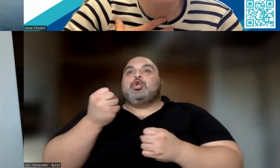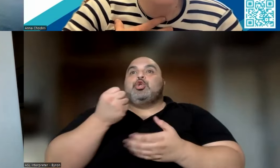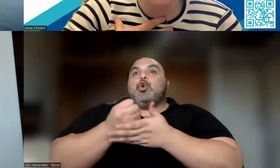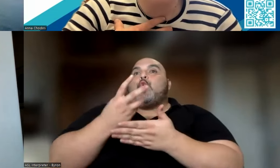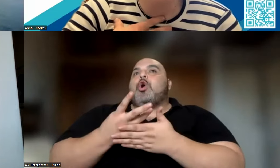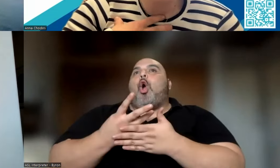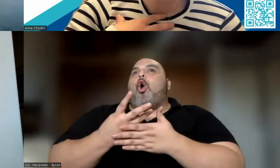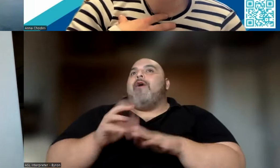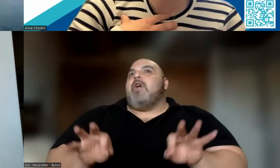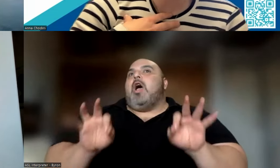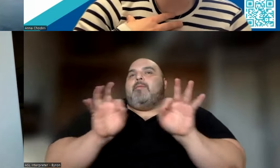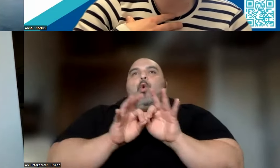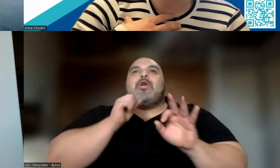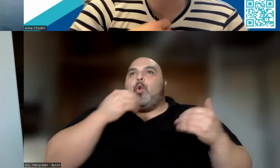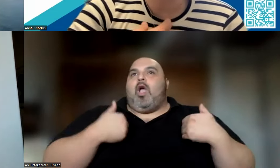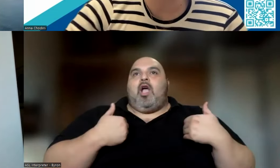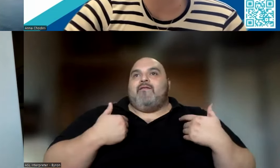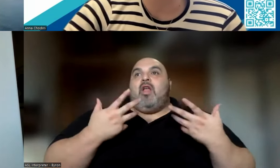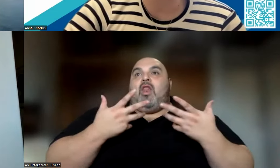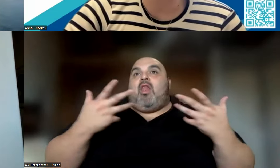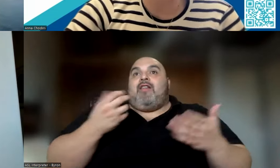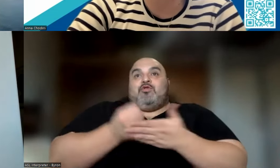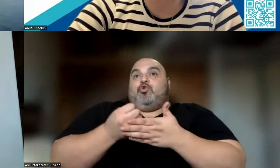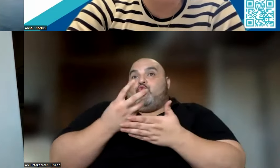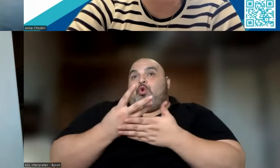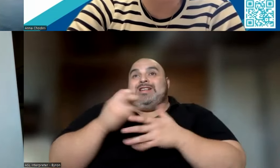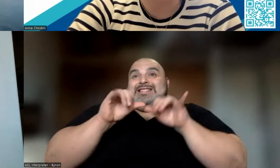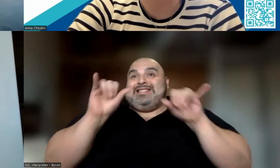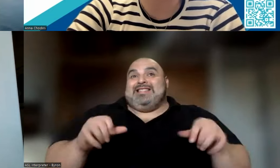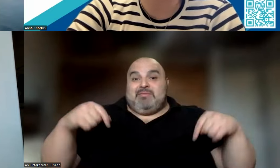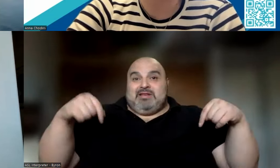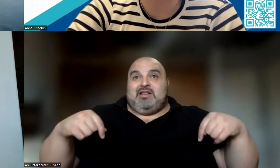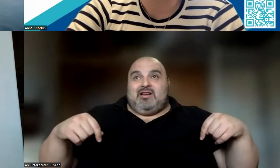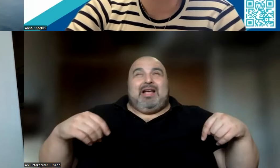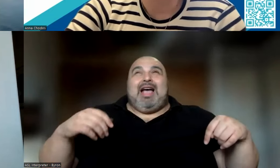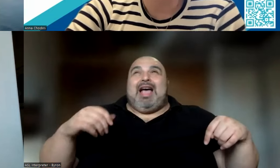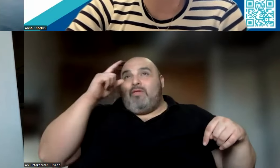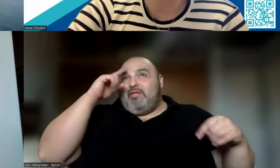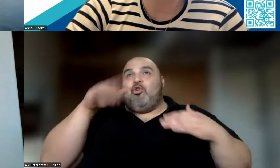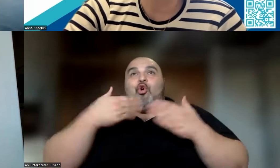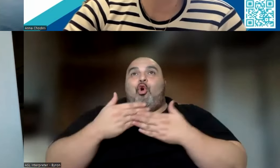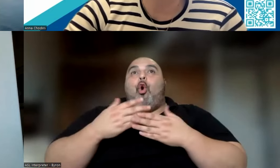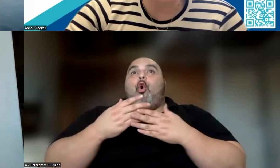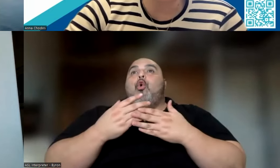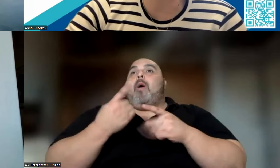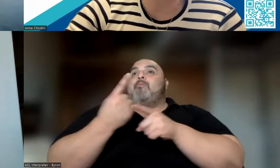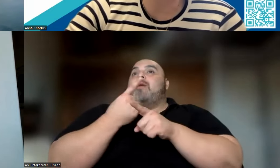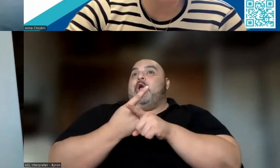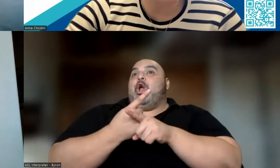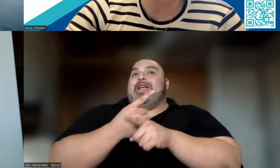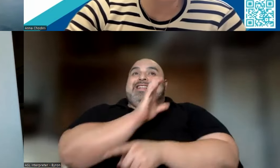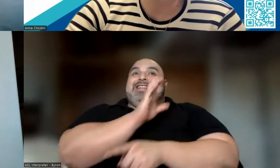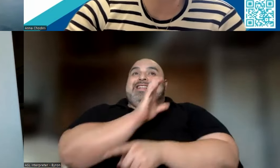don't even really have a robust social work system where we are. I don't think all primary care clinics do. But providers